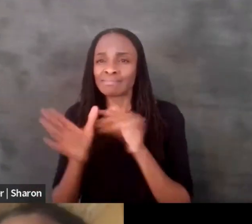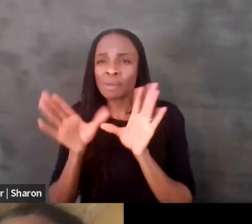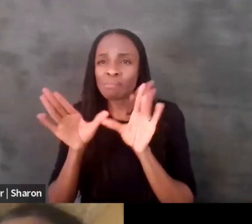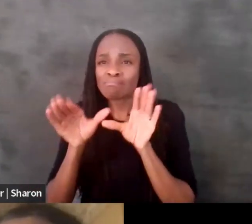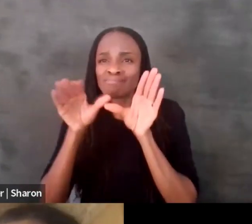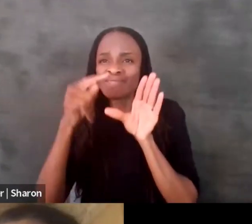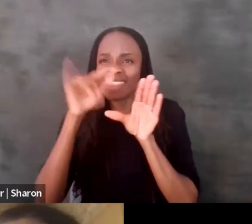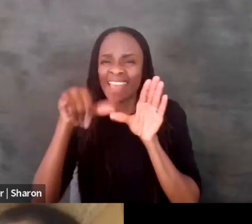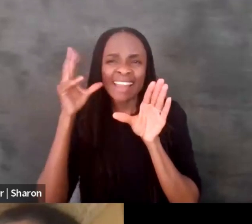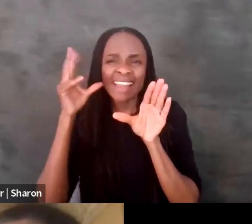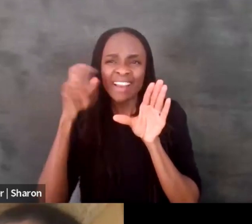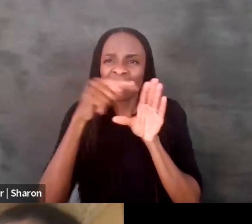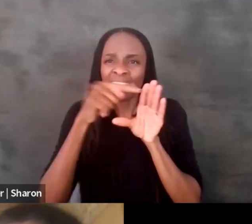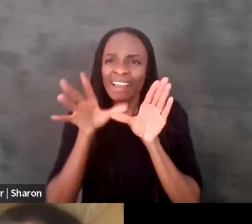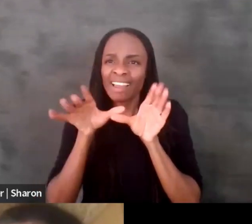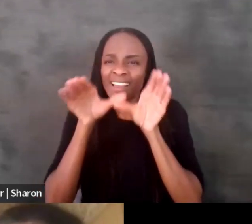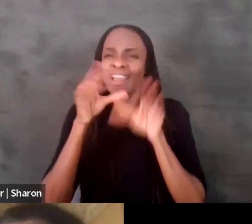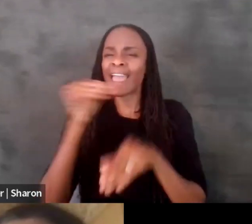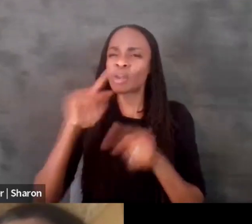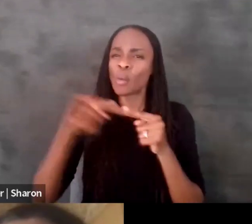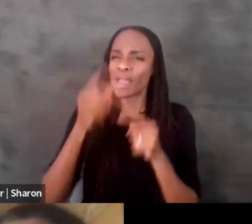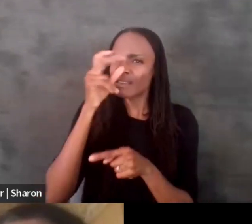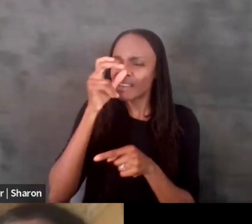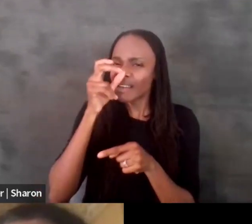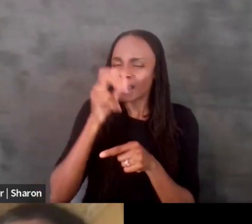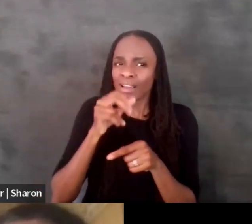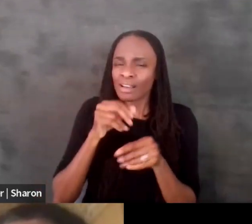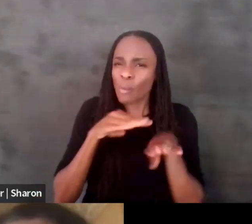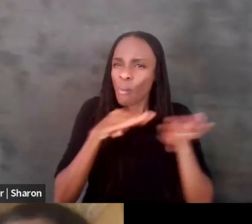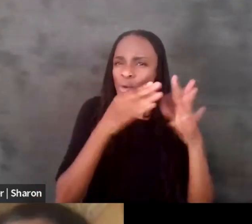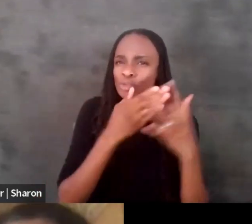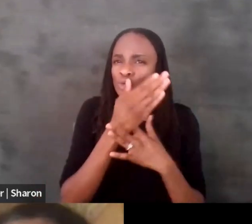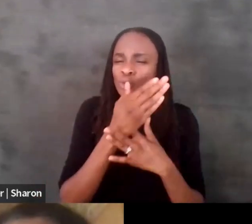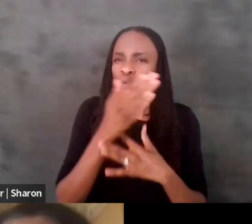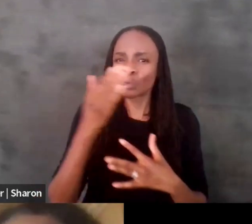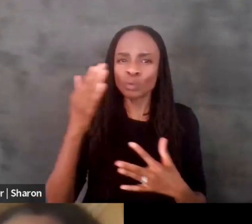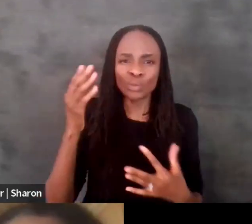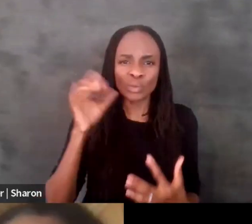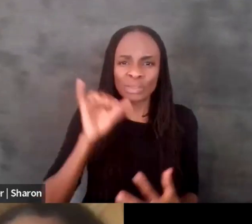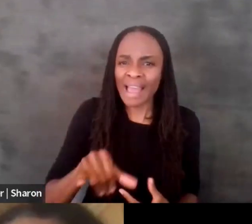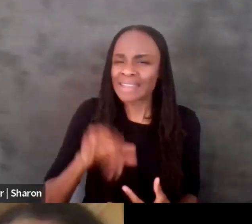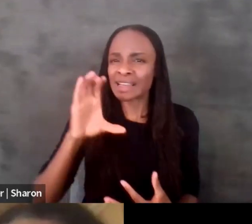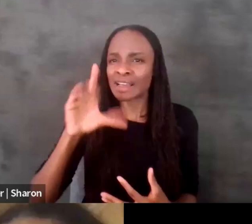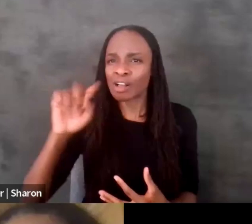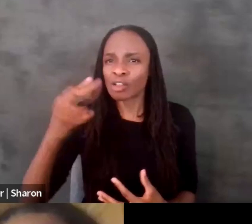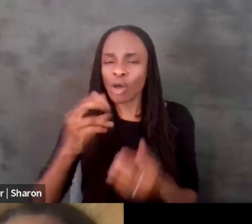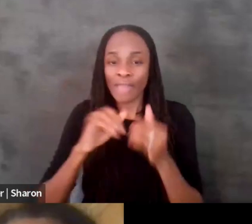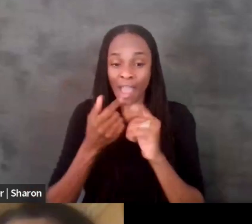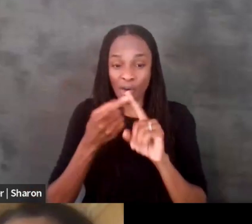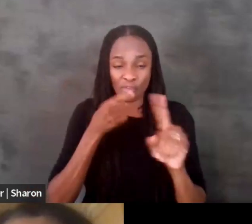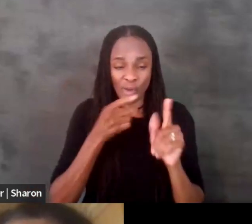or when a small insect crawls on that cloth. How do we go from the macro to the micro.